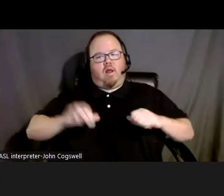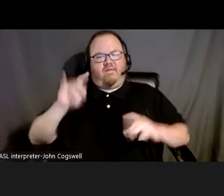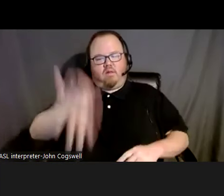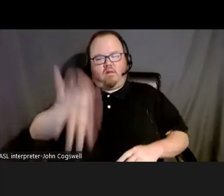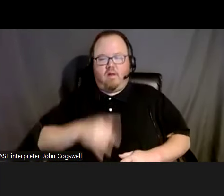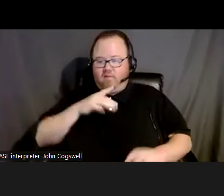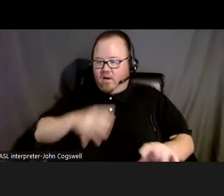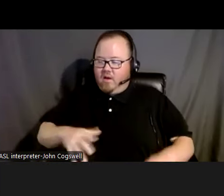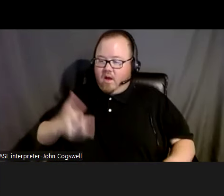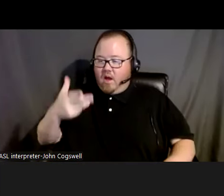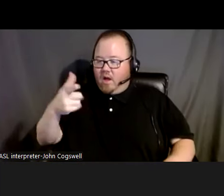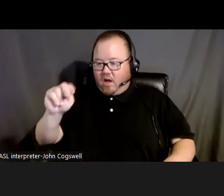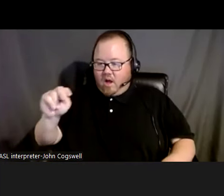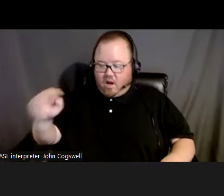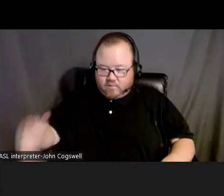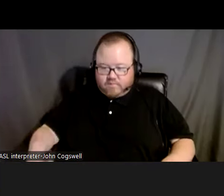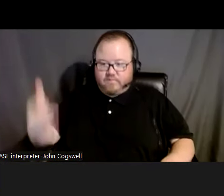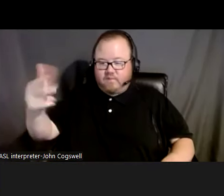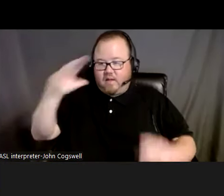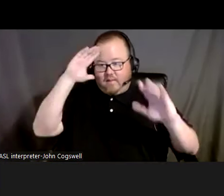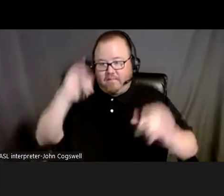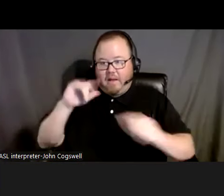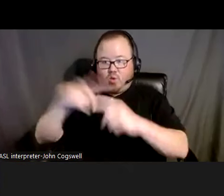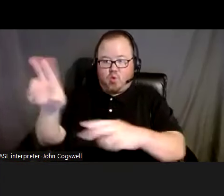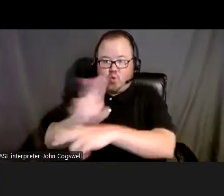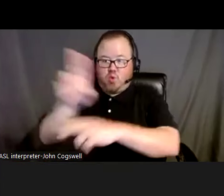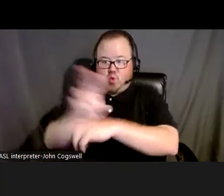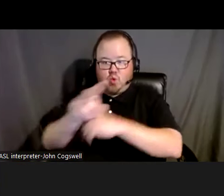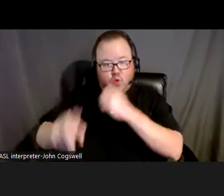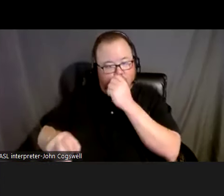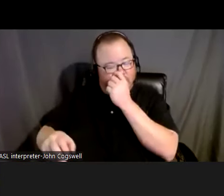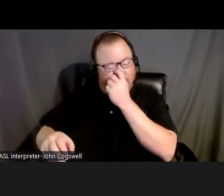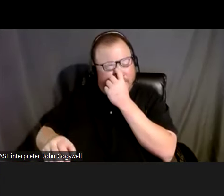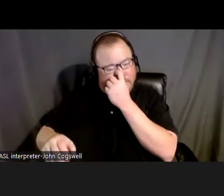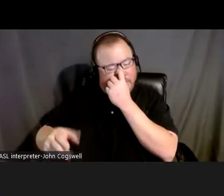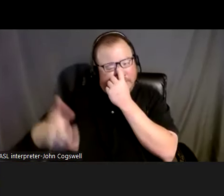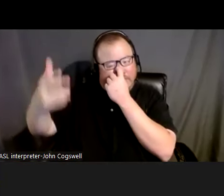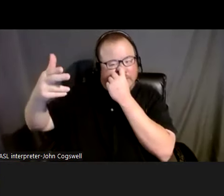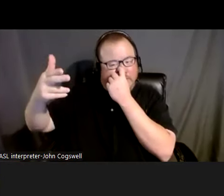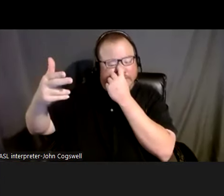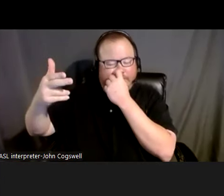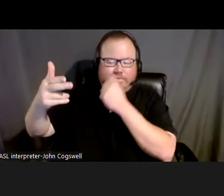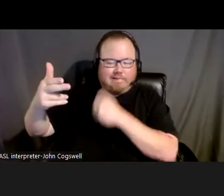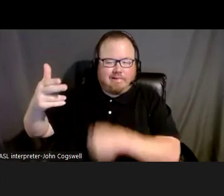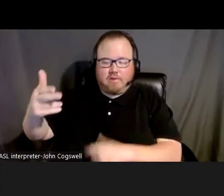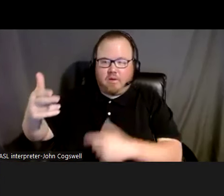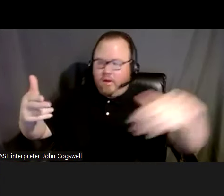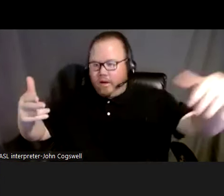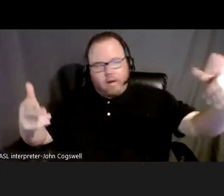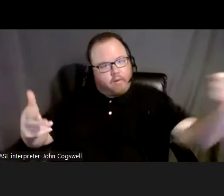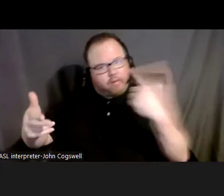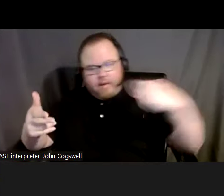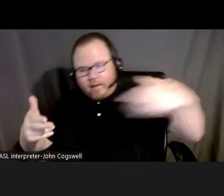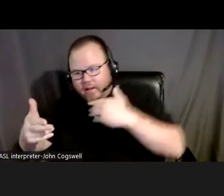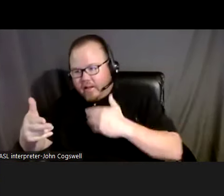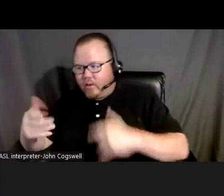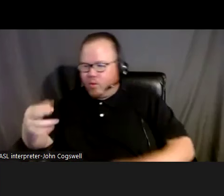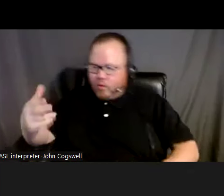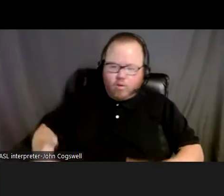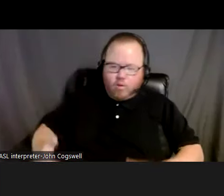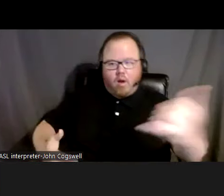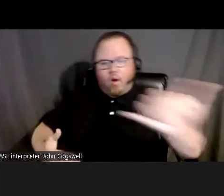picked up that gun expecting to use it, but then they decided not to, or somebody walked in, or somebody called them, that could either be